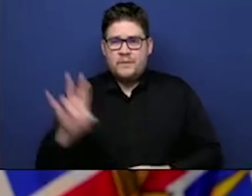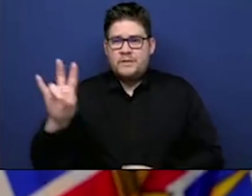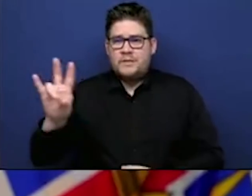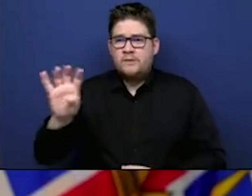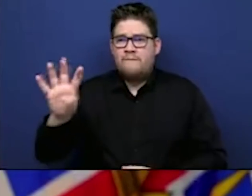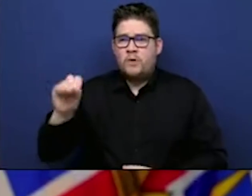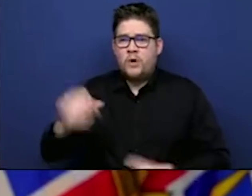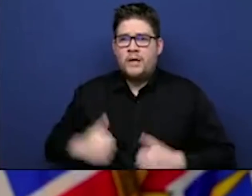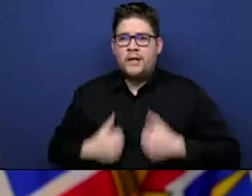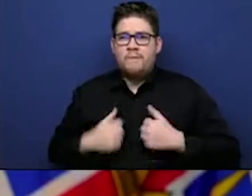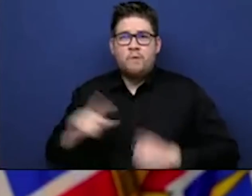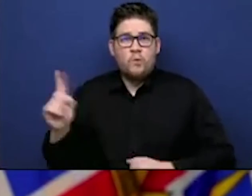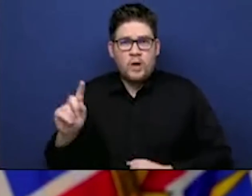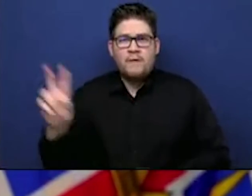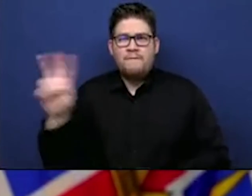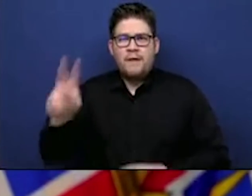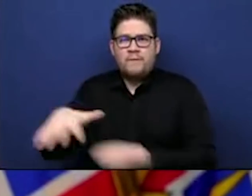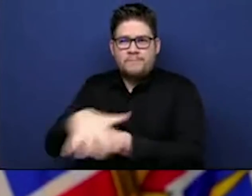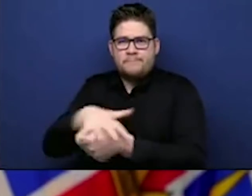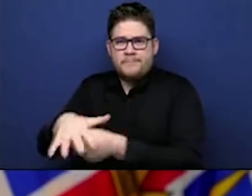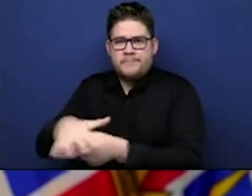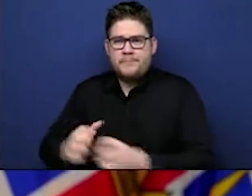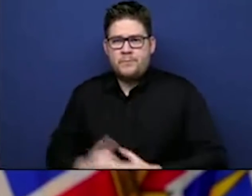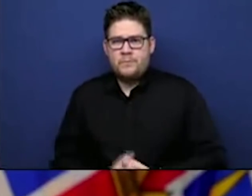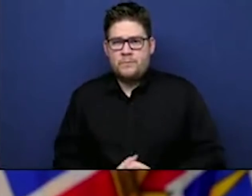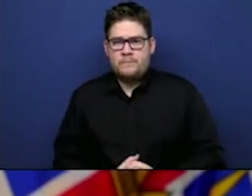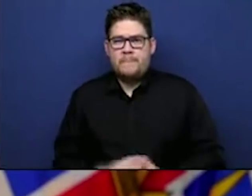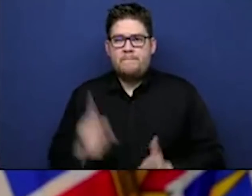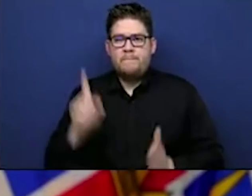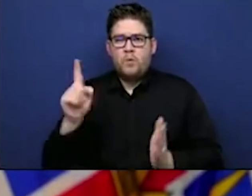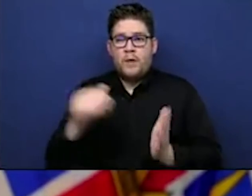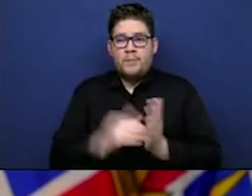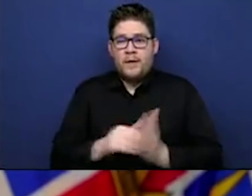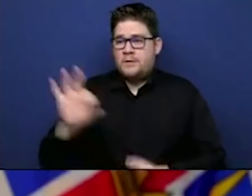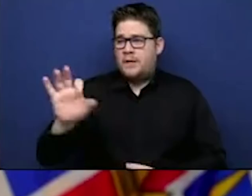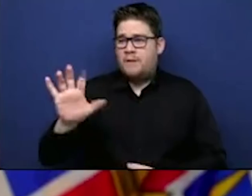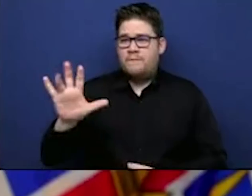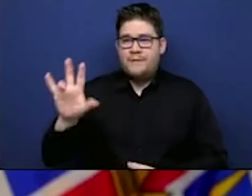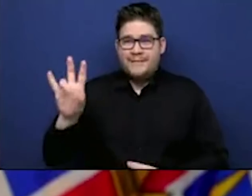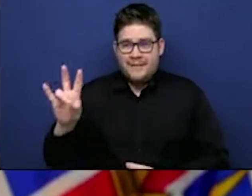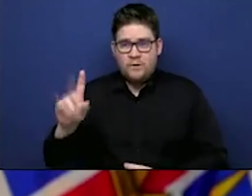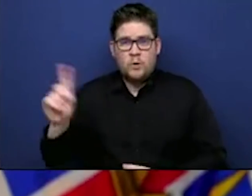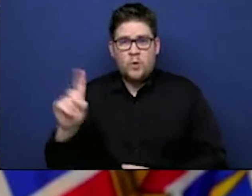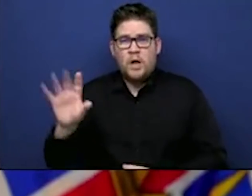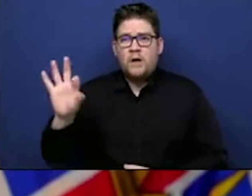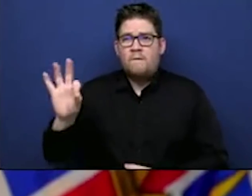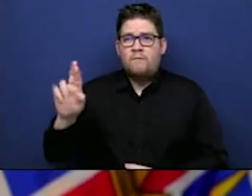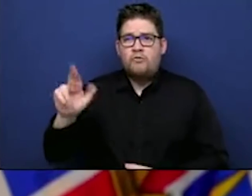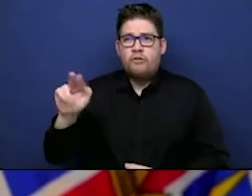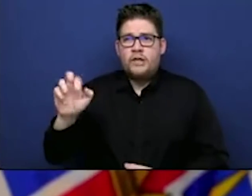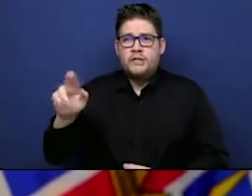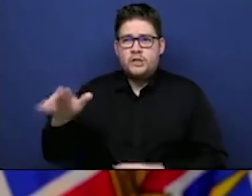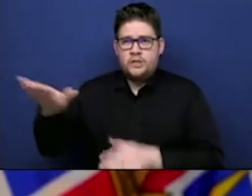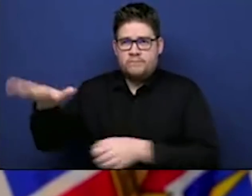1,957 people live in the Fraser Health Region, 167 in the Vancouver Island Health